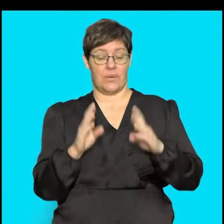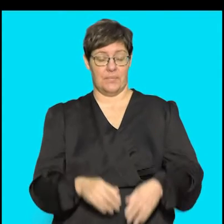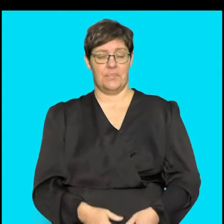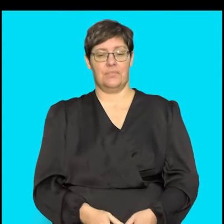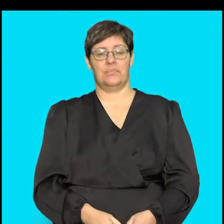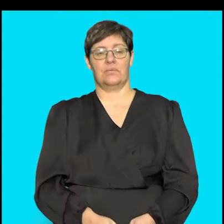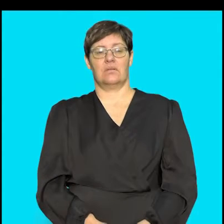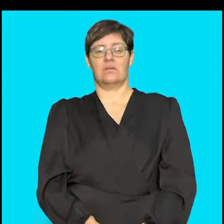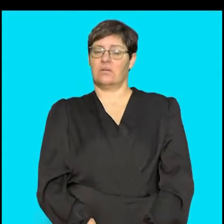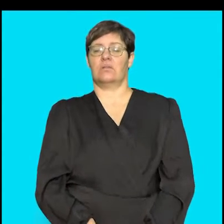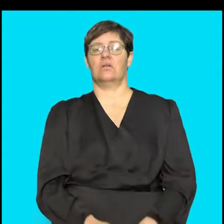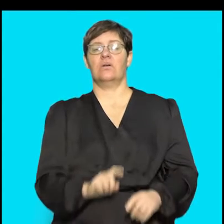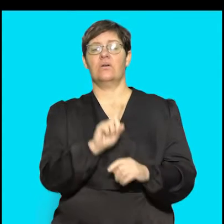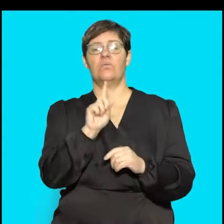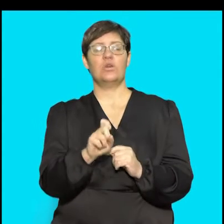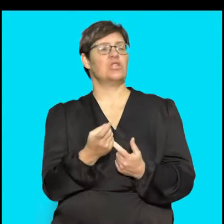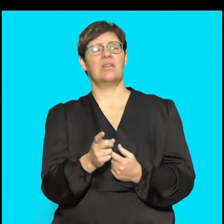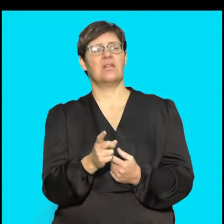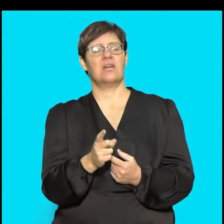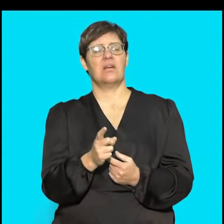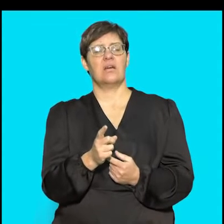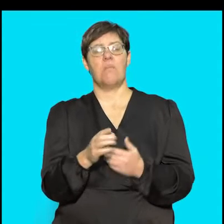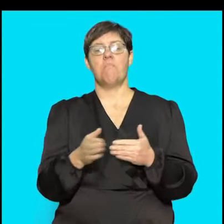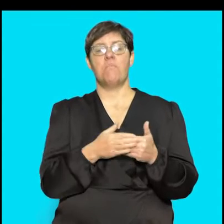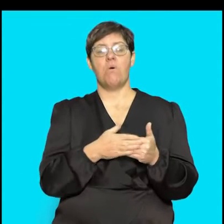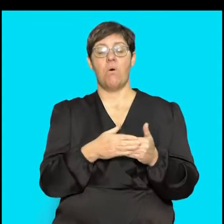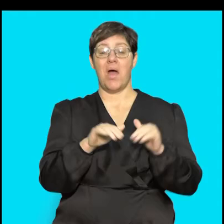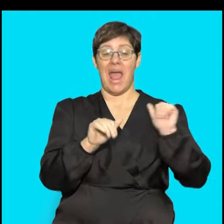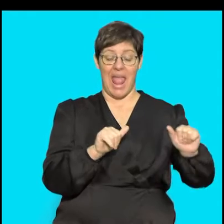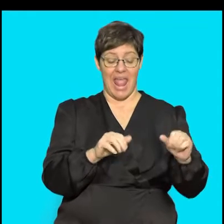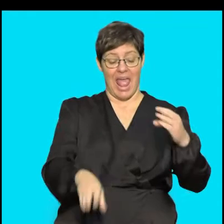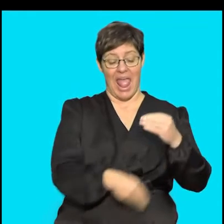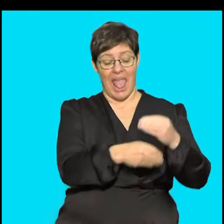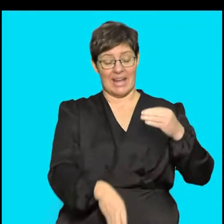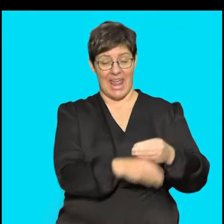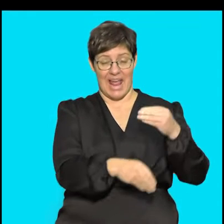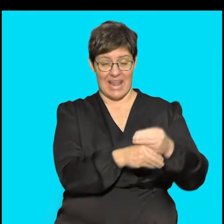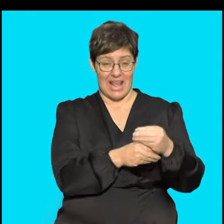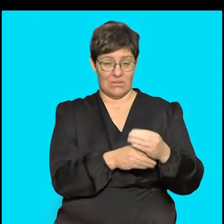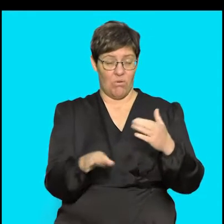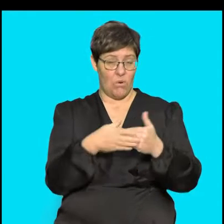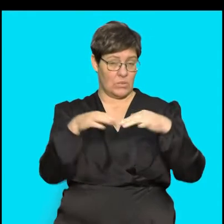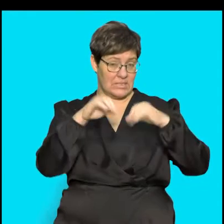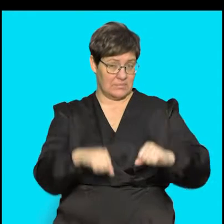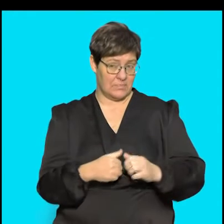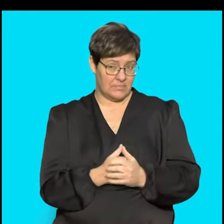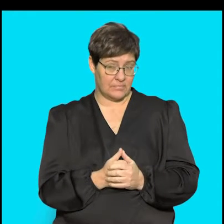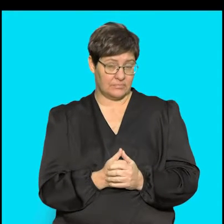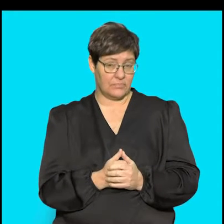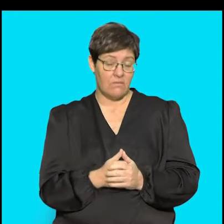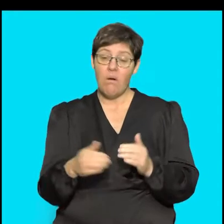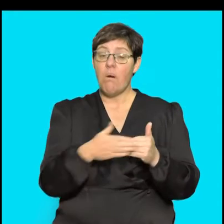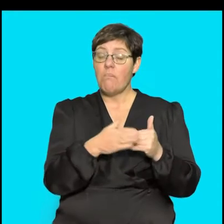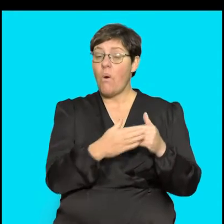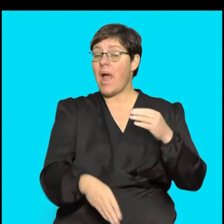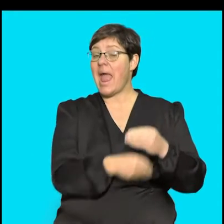Right. The question is, what will happen if more A is added to the closed system? Now, if